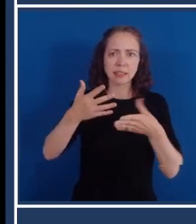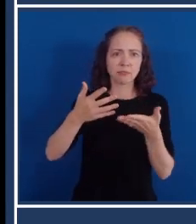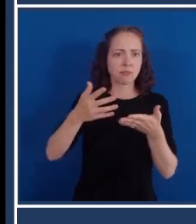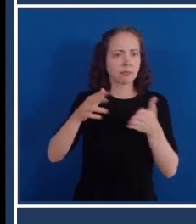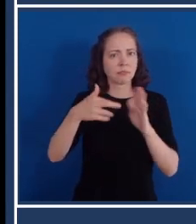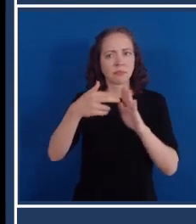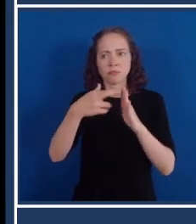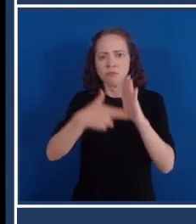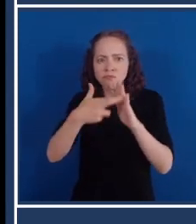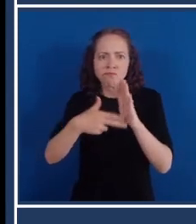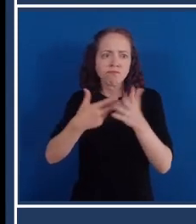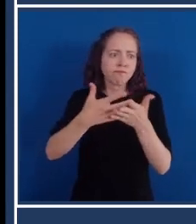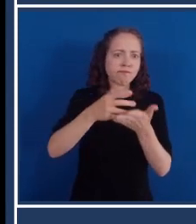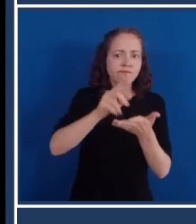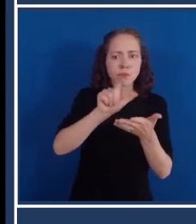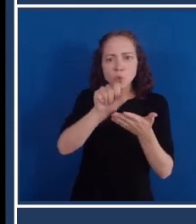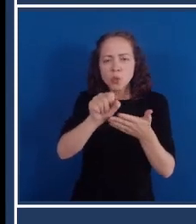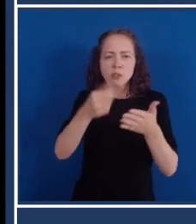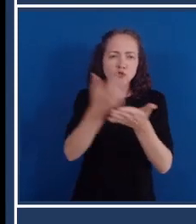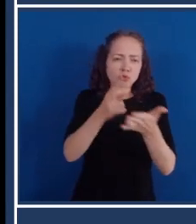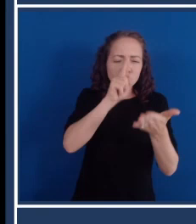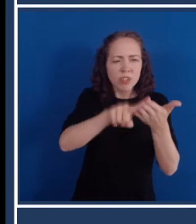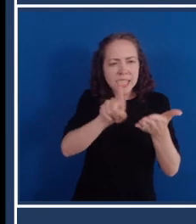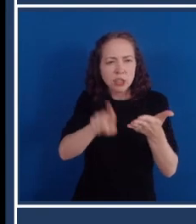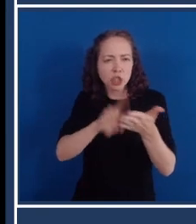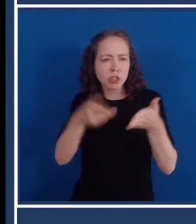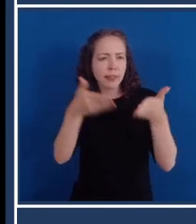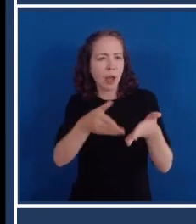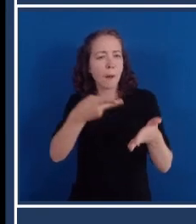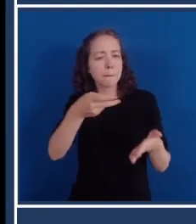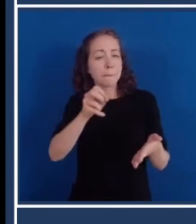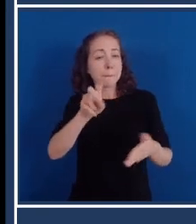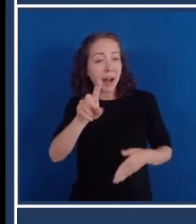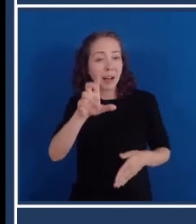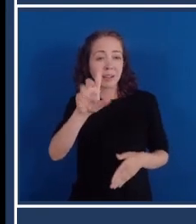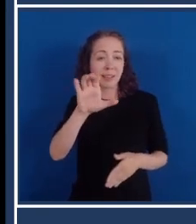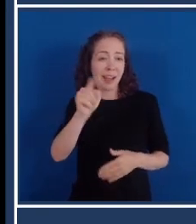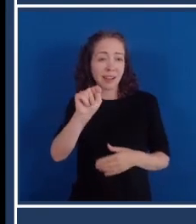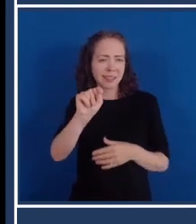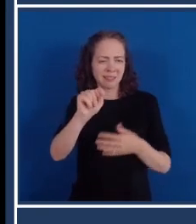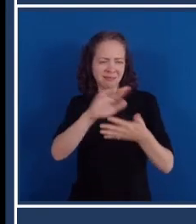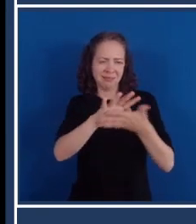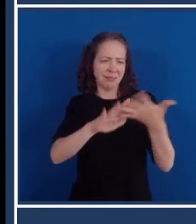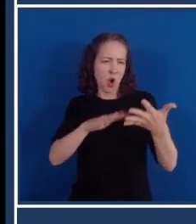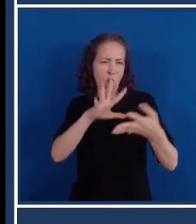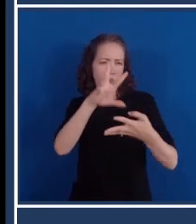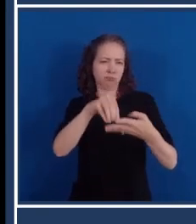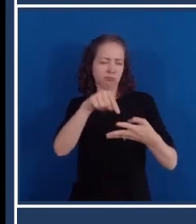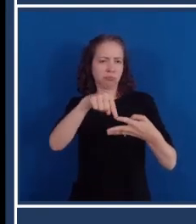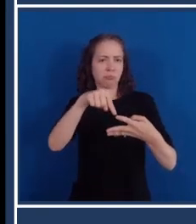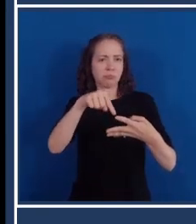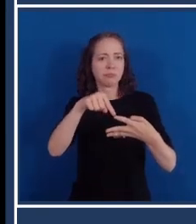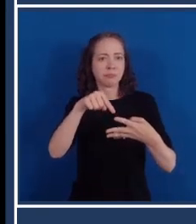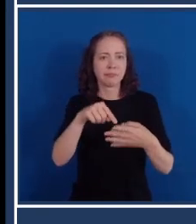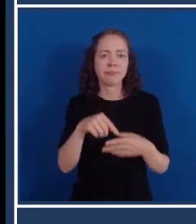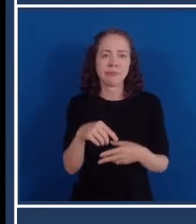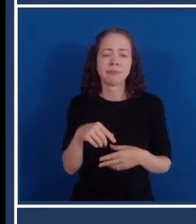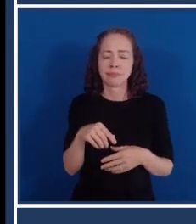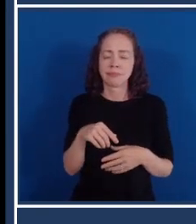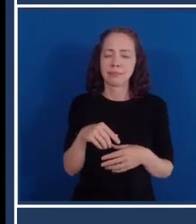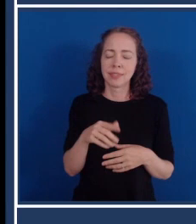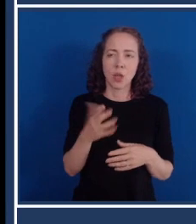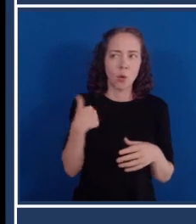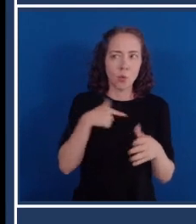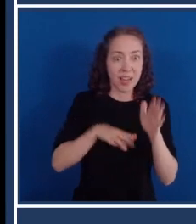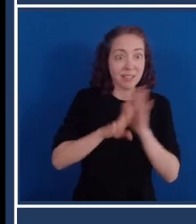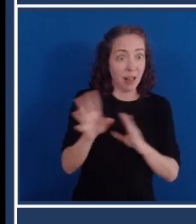find podcasts, all collected there, and we'll add to it over time as we develop more and more practices that we want to share